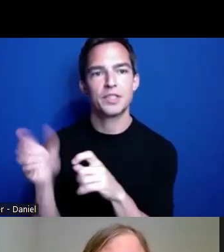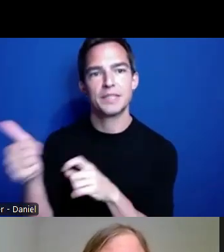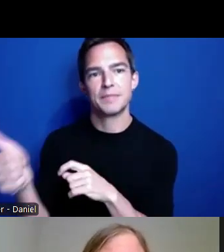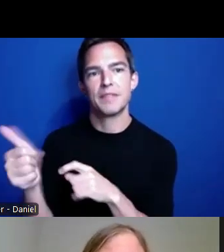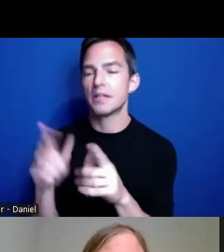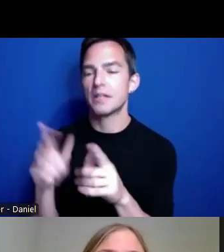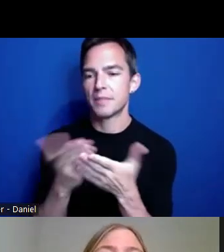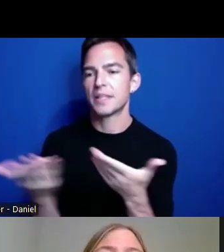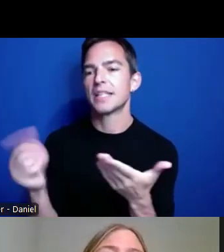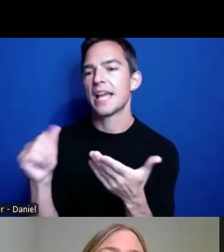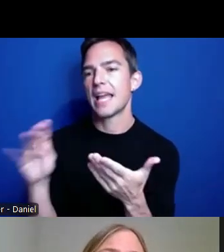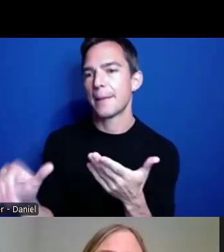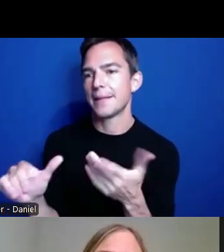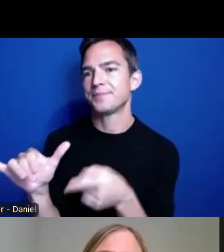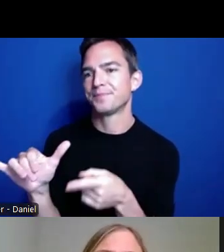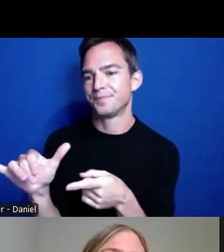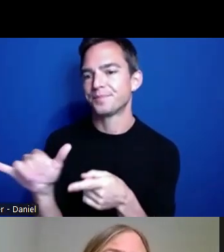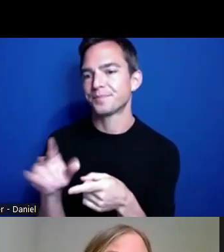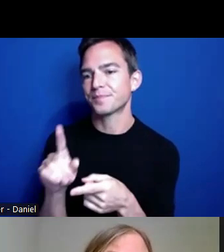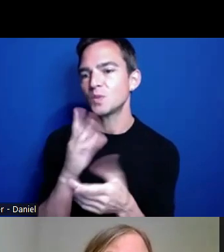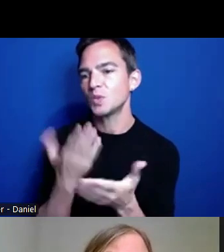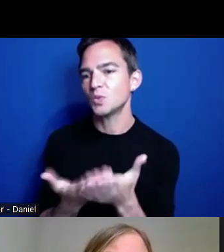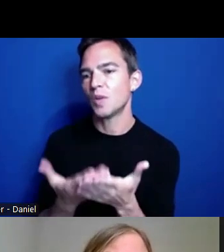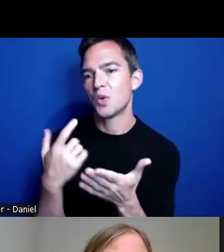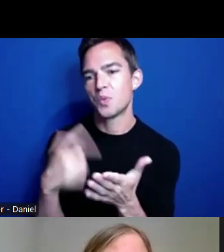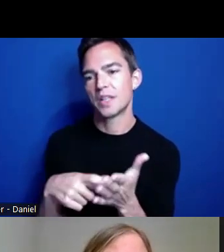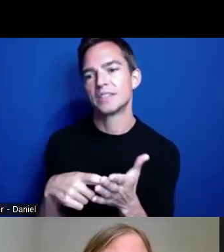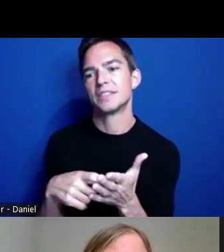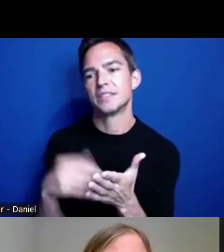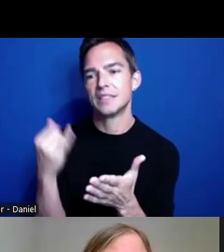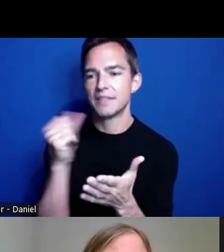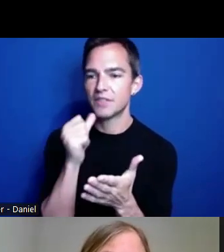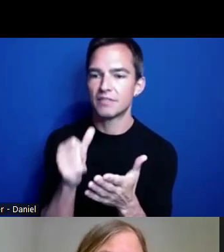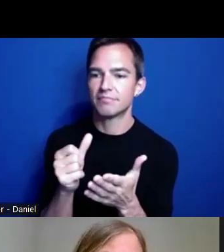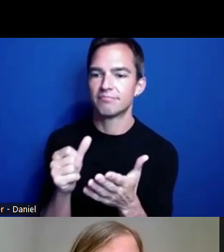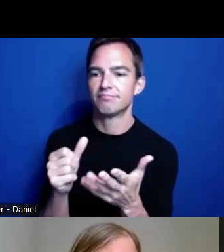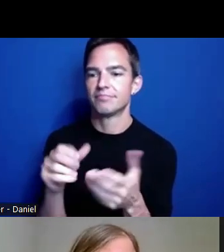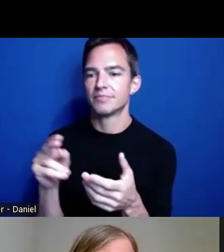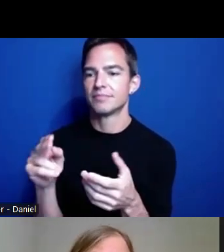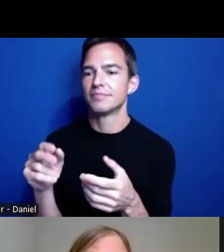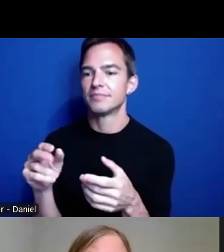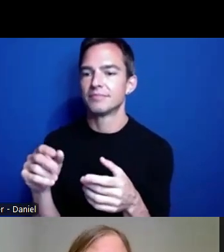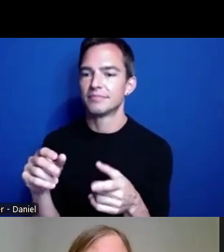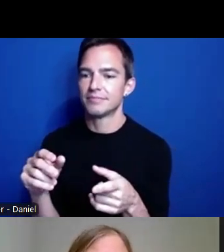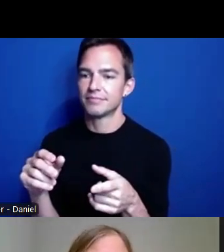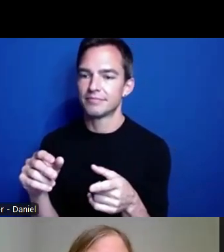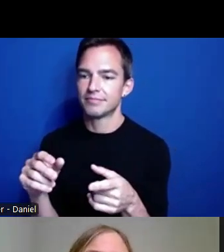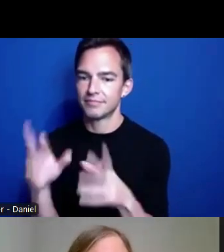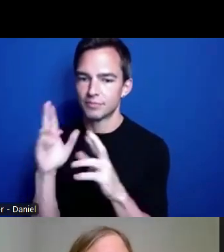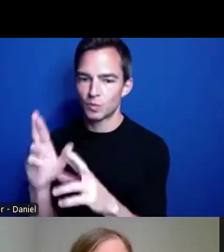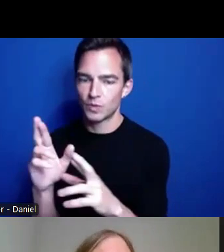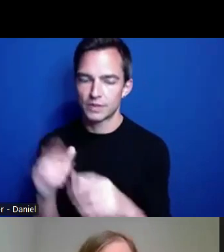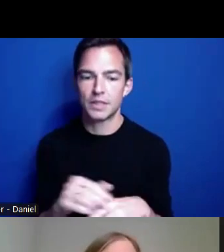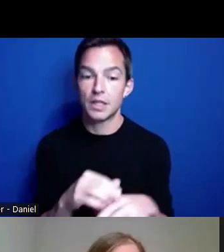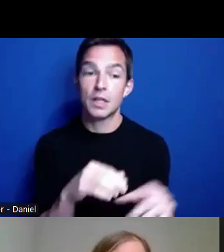things that I think are pretty well regarded, if not universally recognized. Yeah, and I would agree with that. And I would say every state's different